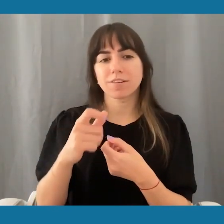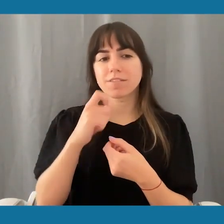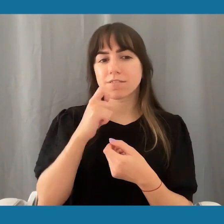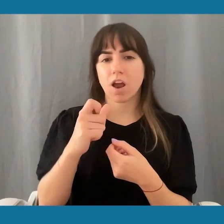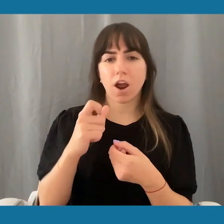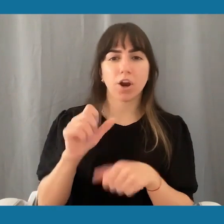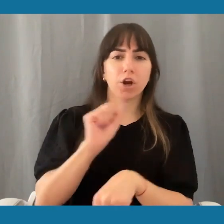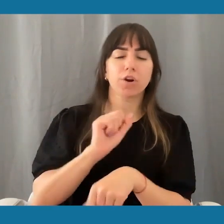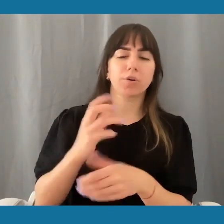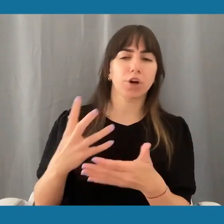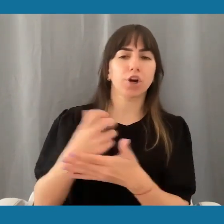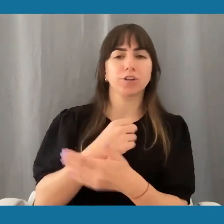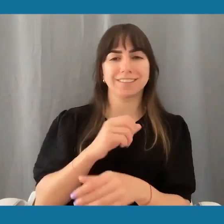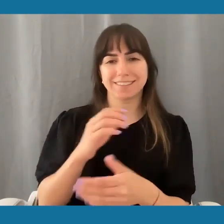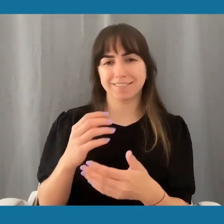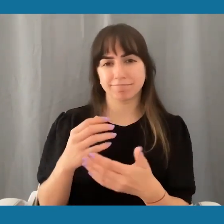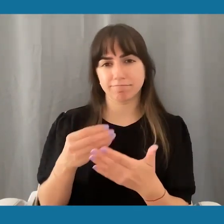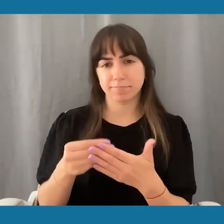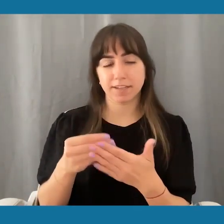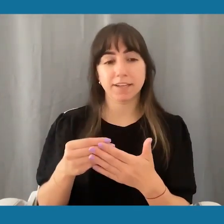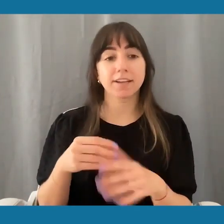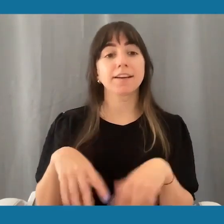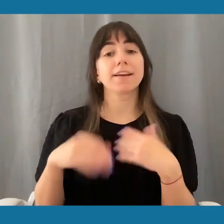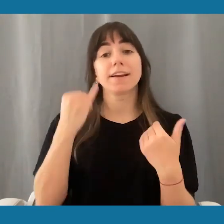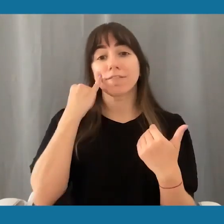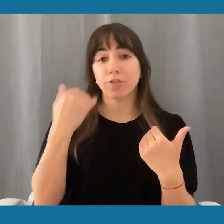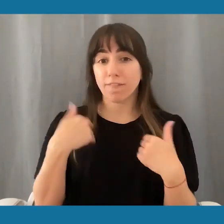account, that would not count as income.